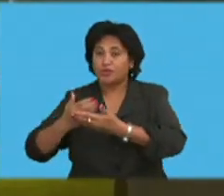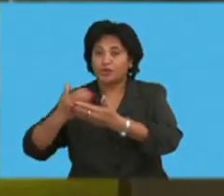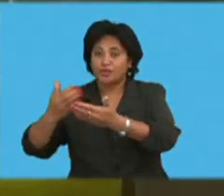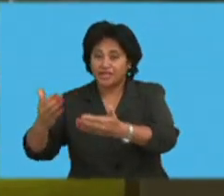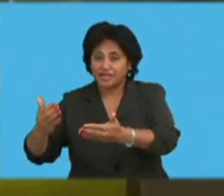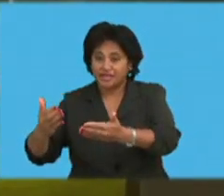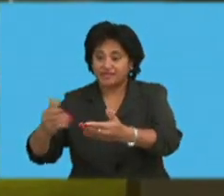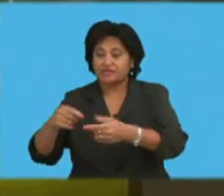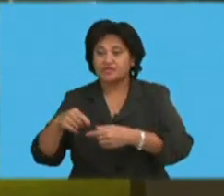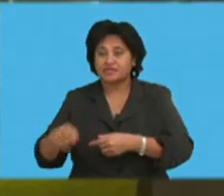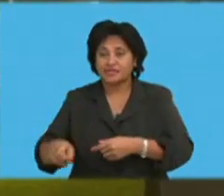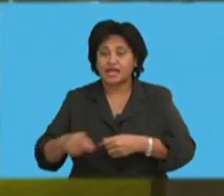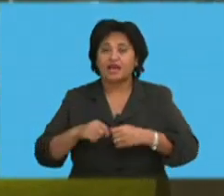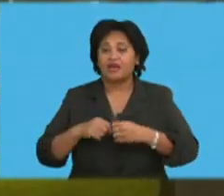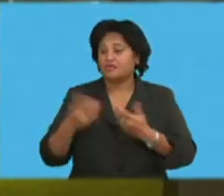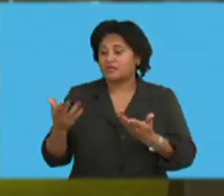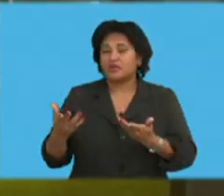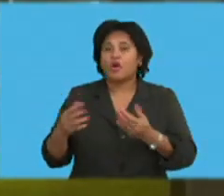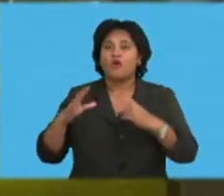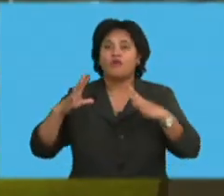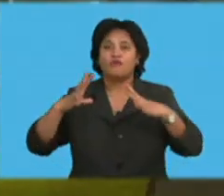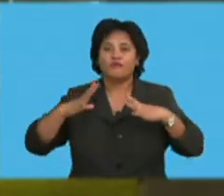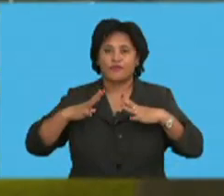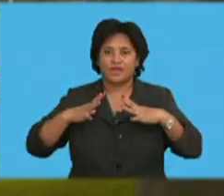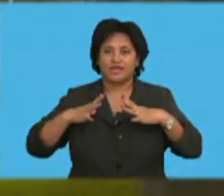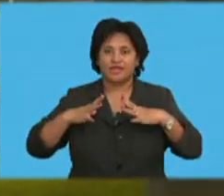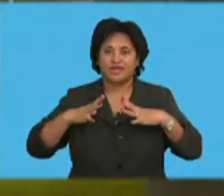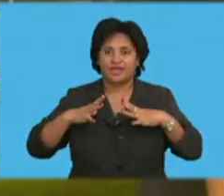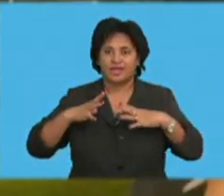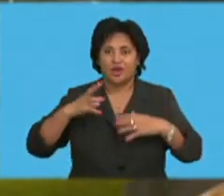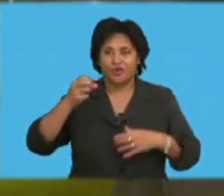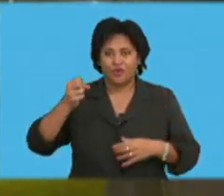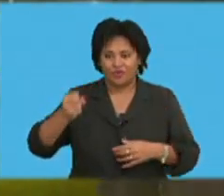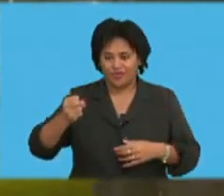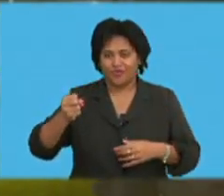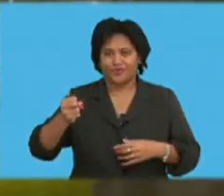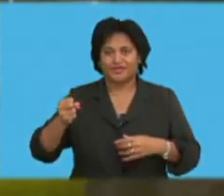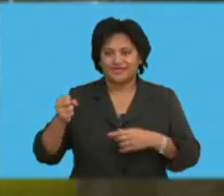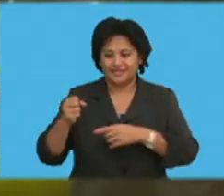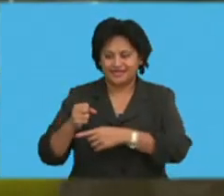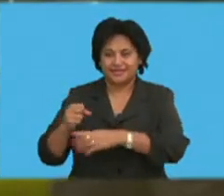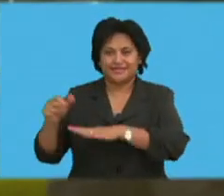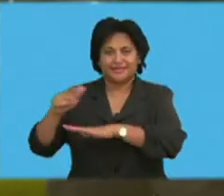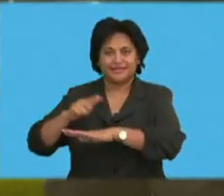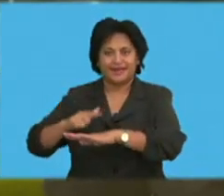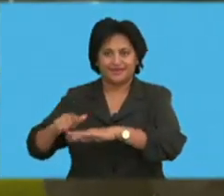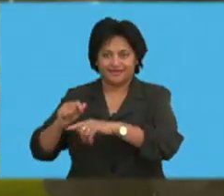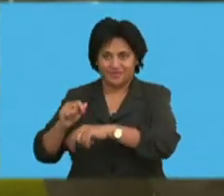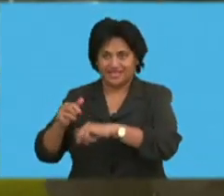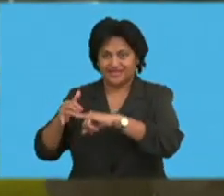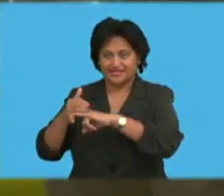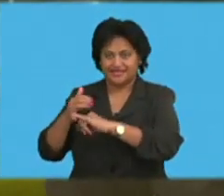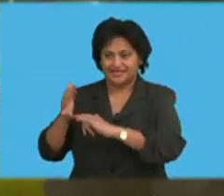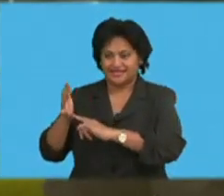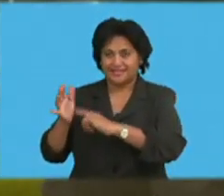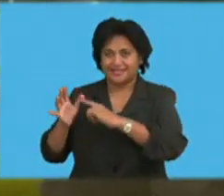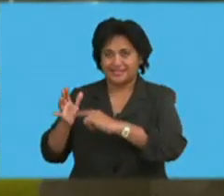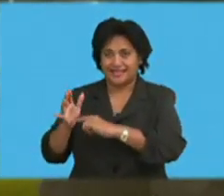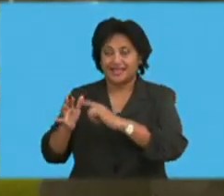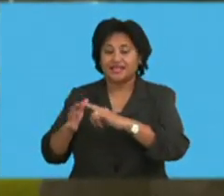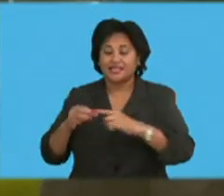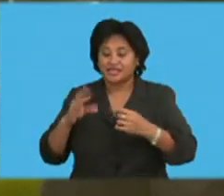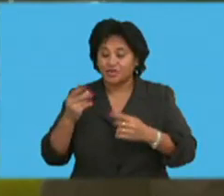call fee simple, or freehold title. Let me read the relevant section of the State Lands